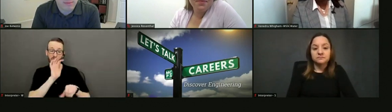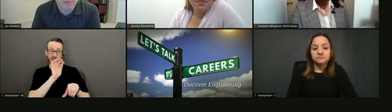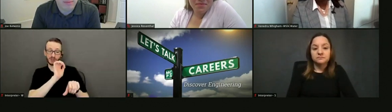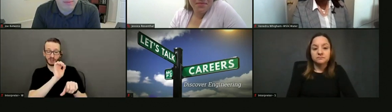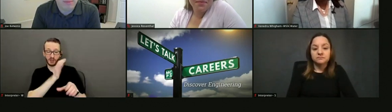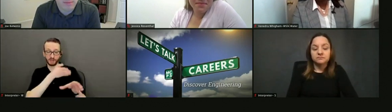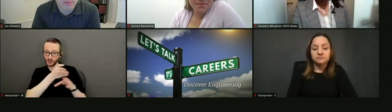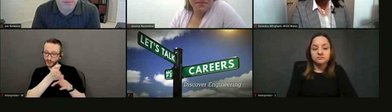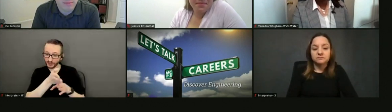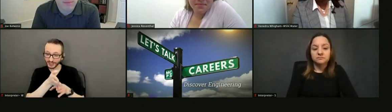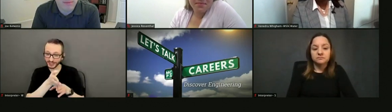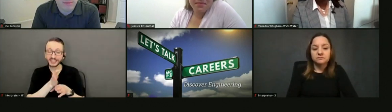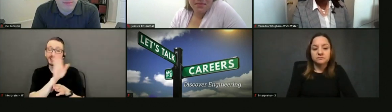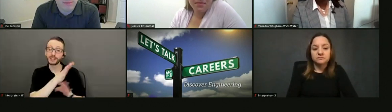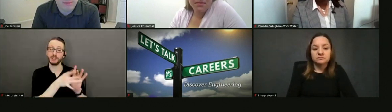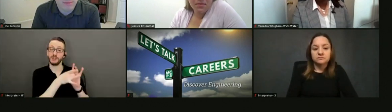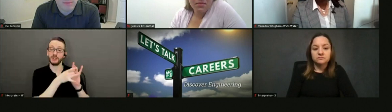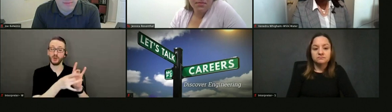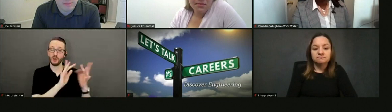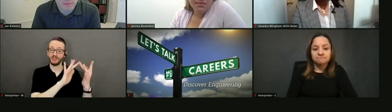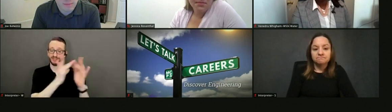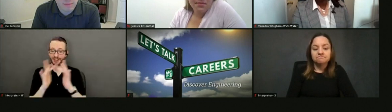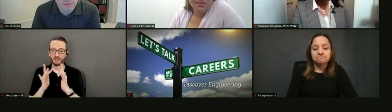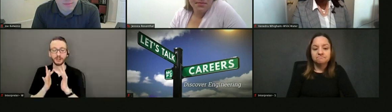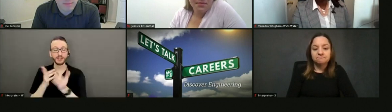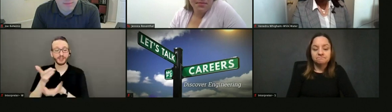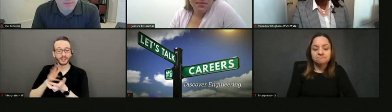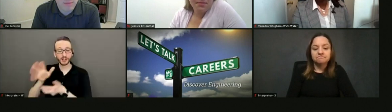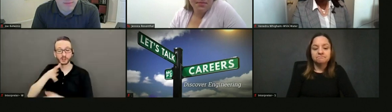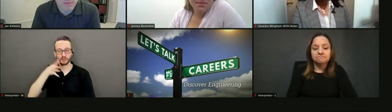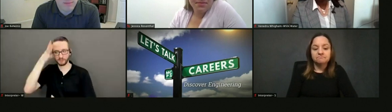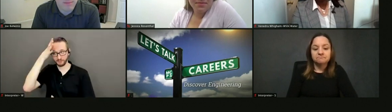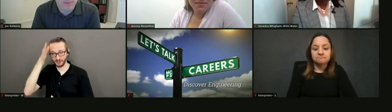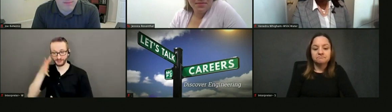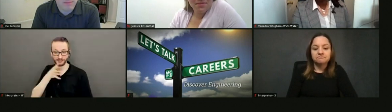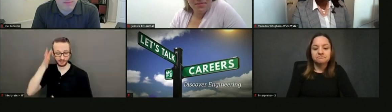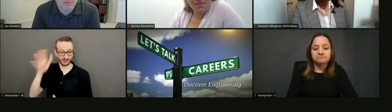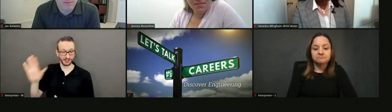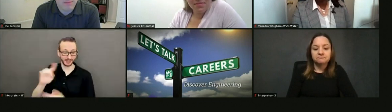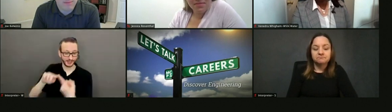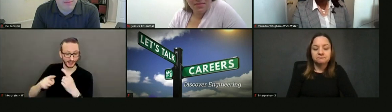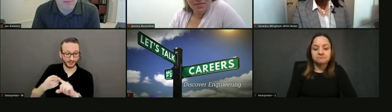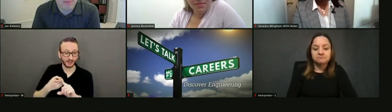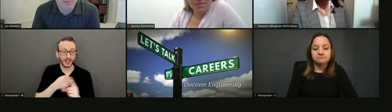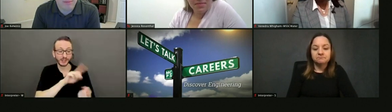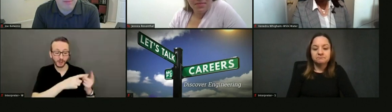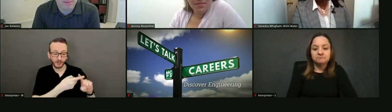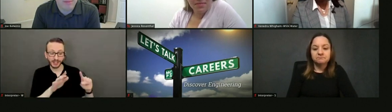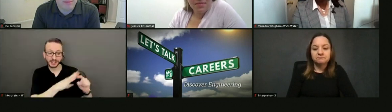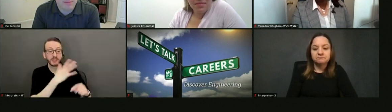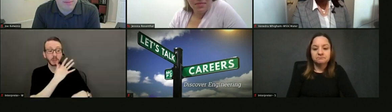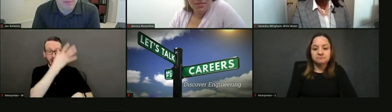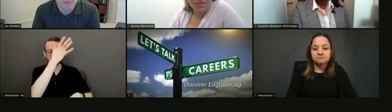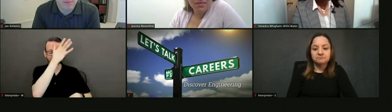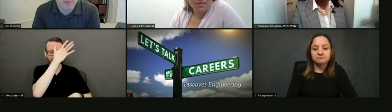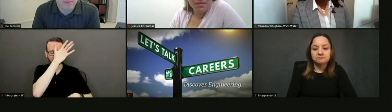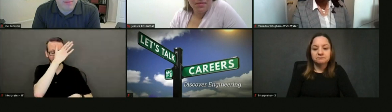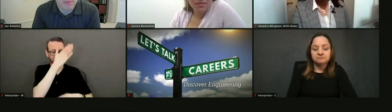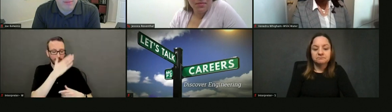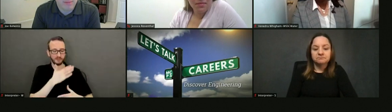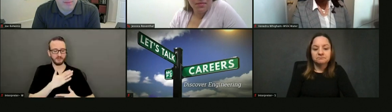So, you know, talk to your parents, your parents' friends, your friends' parents, let them know what you're interested